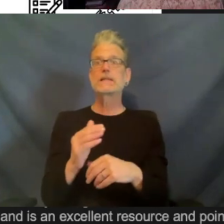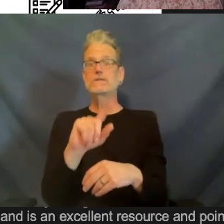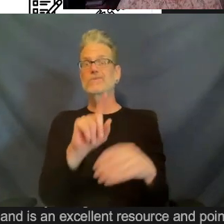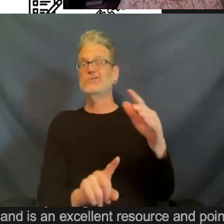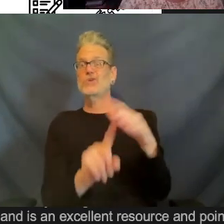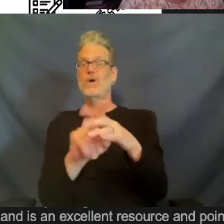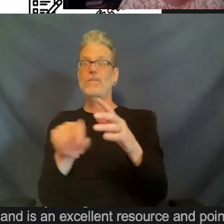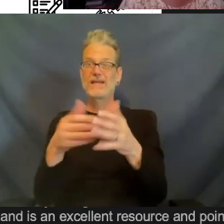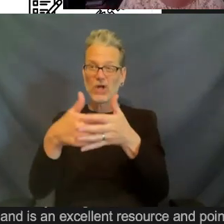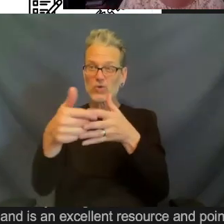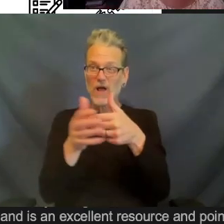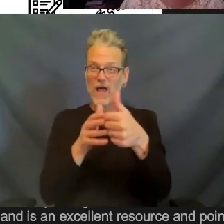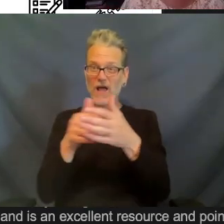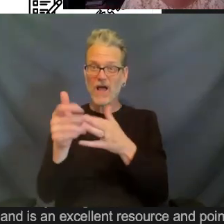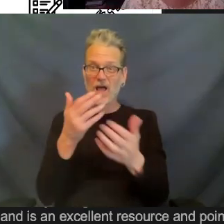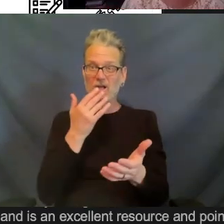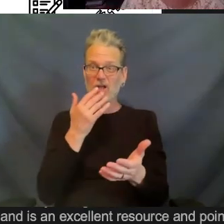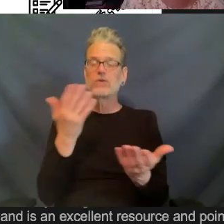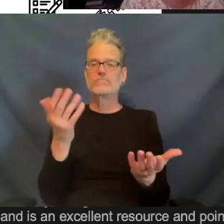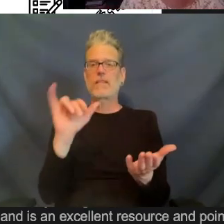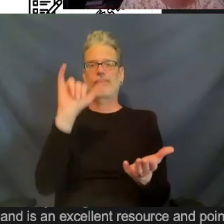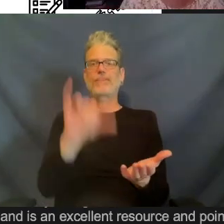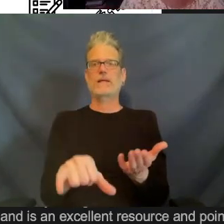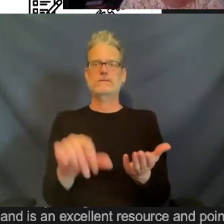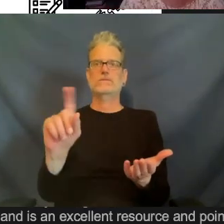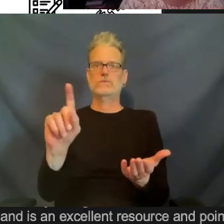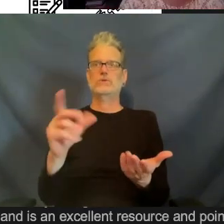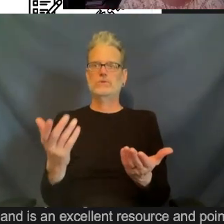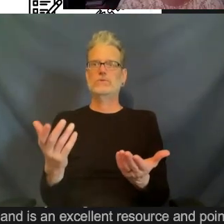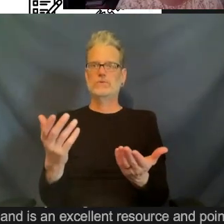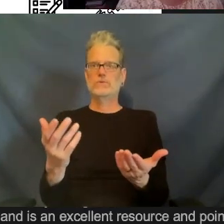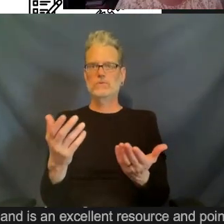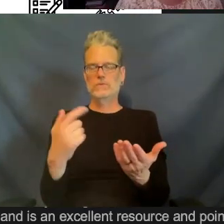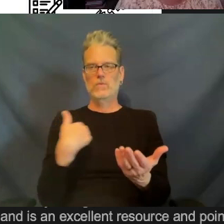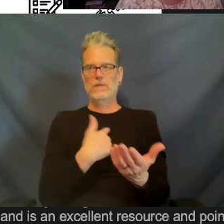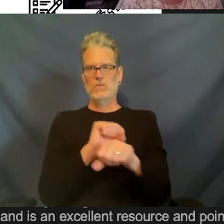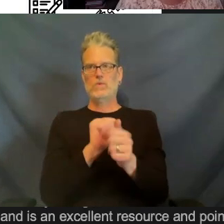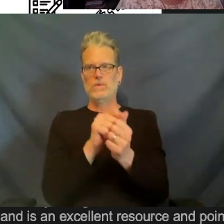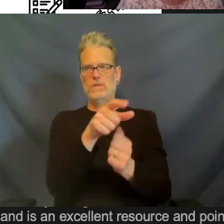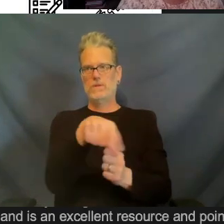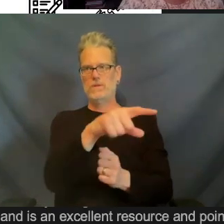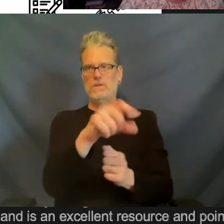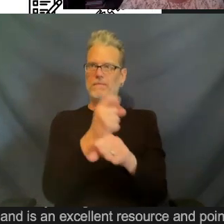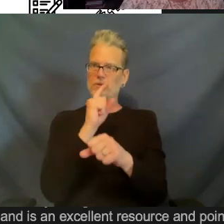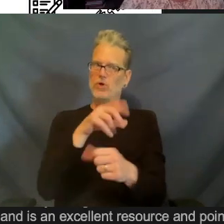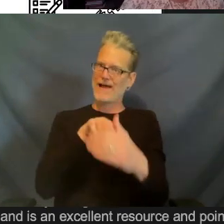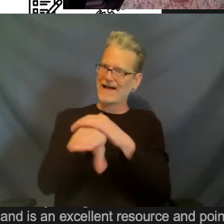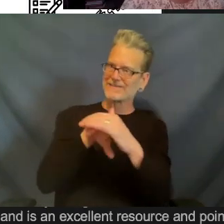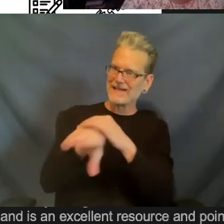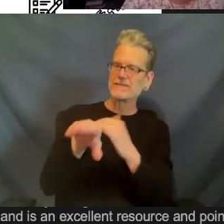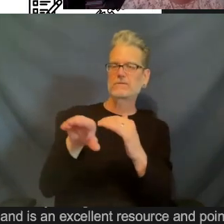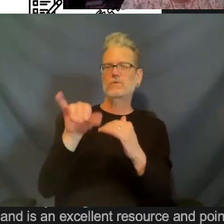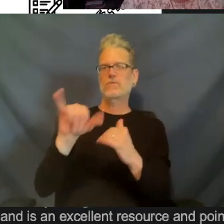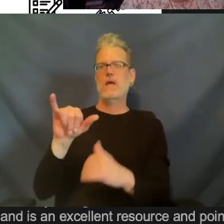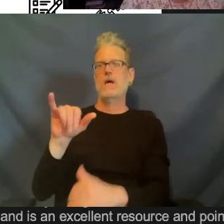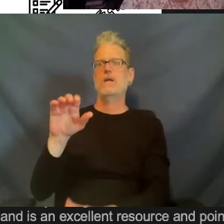gray, those are the communities that we're really working with to ensure that they get access to this bill and IRA